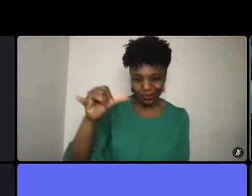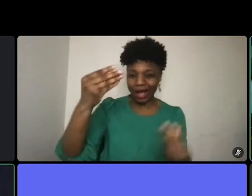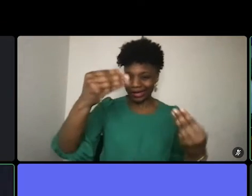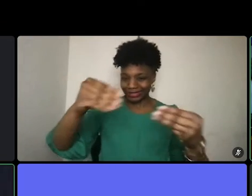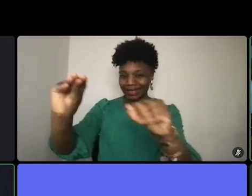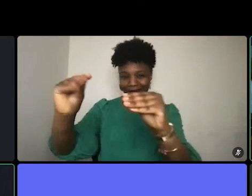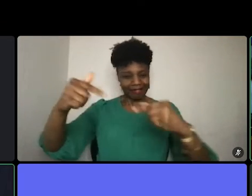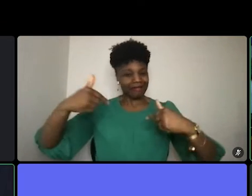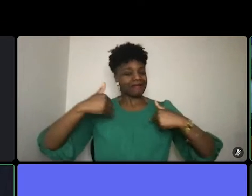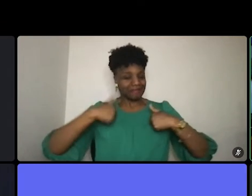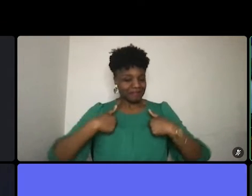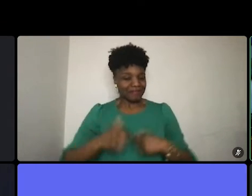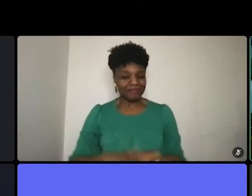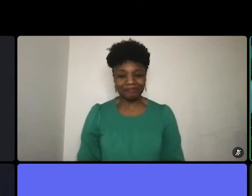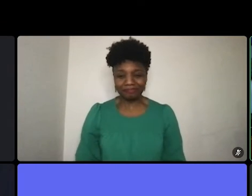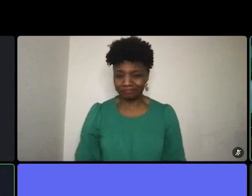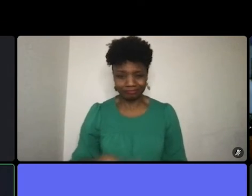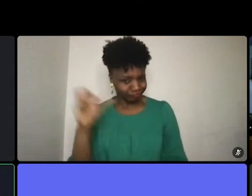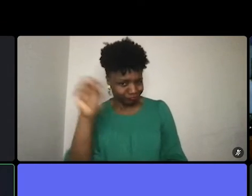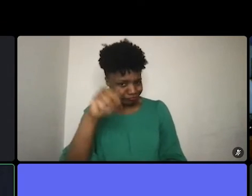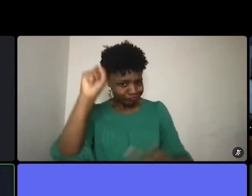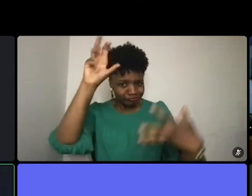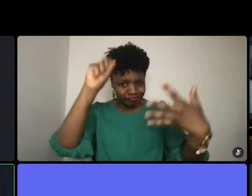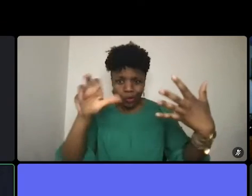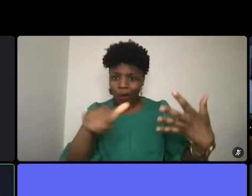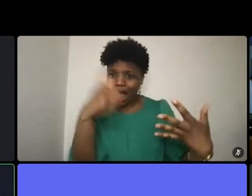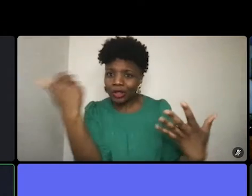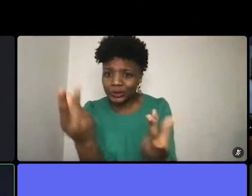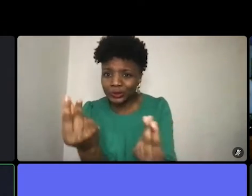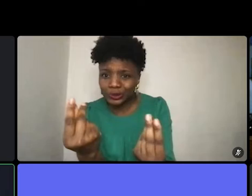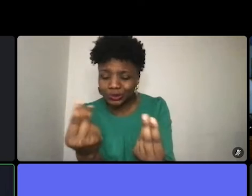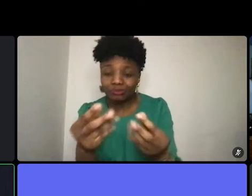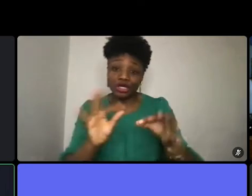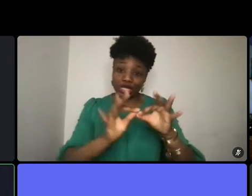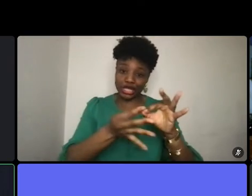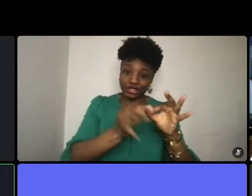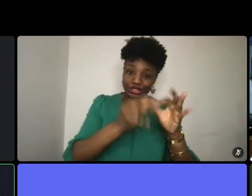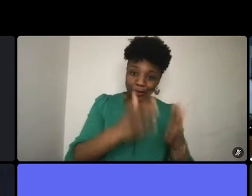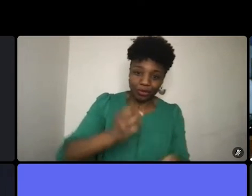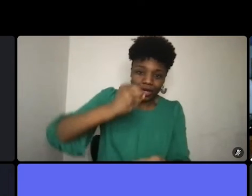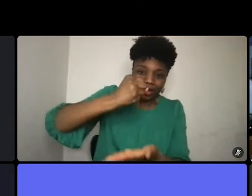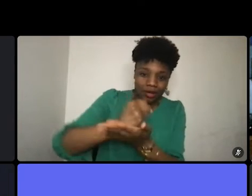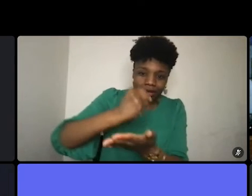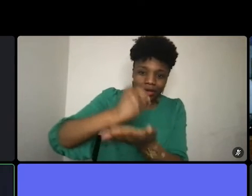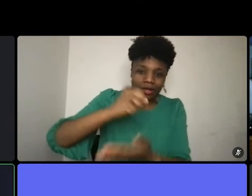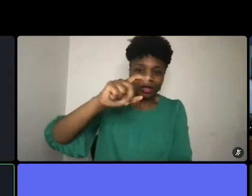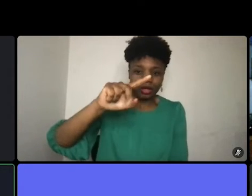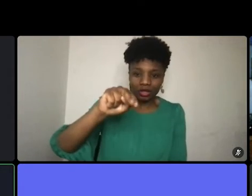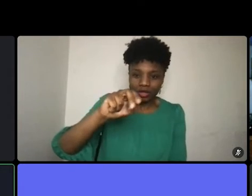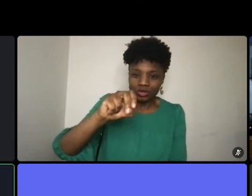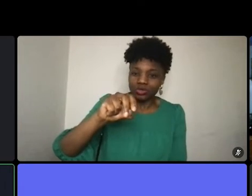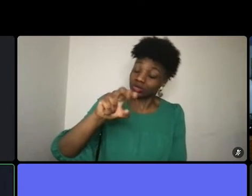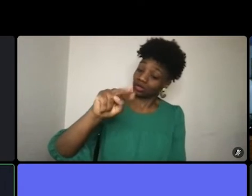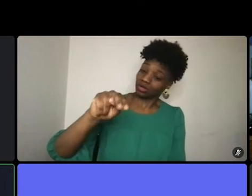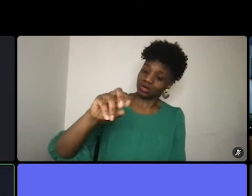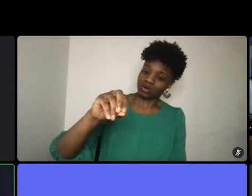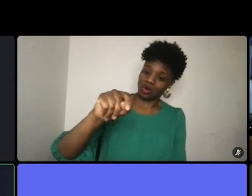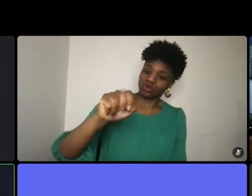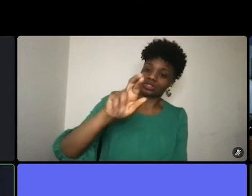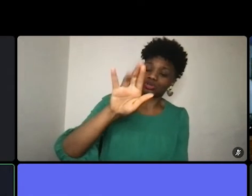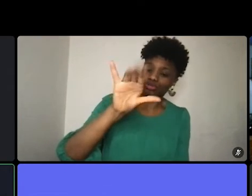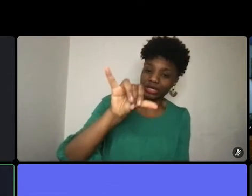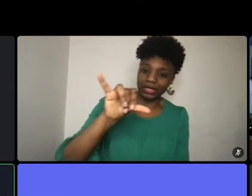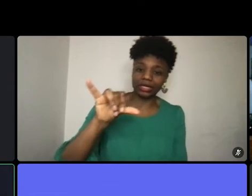right. Like Hey, put them in the that game. interpreting, notary public. I don't know if I'm